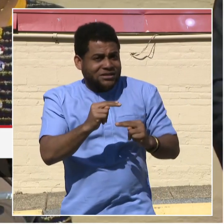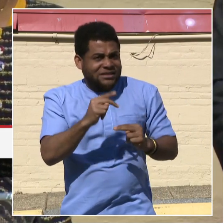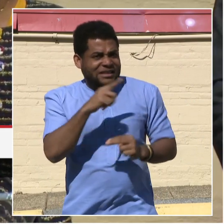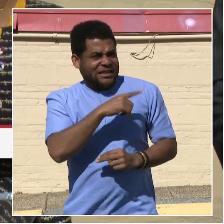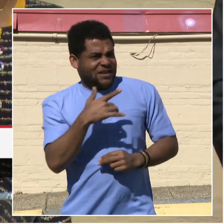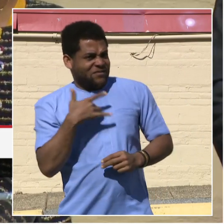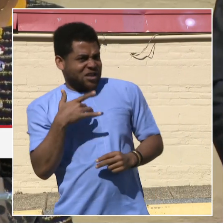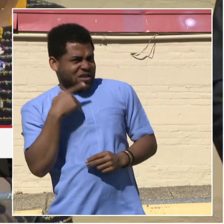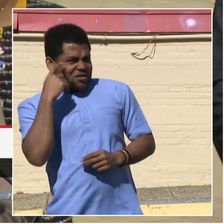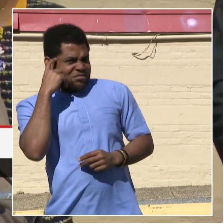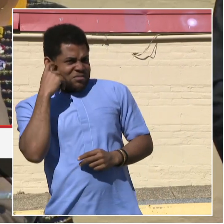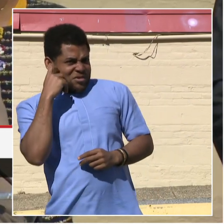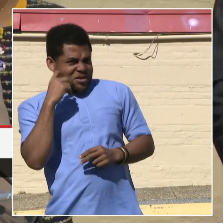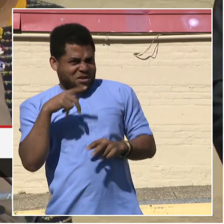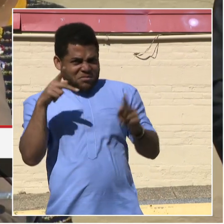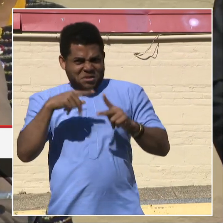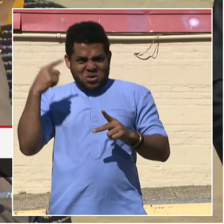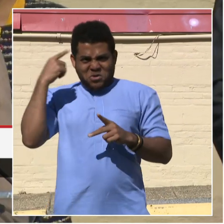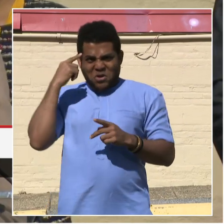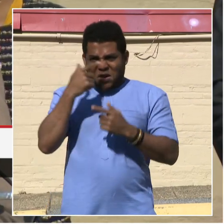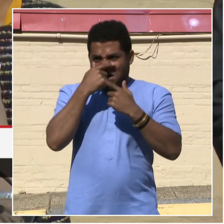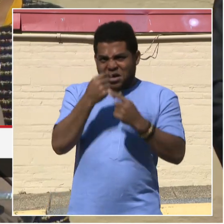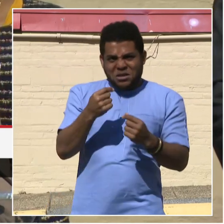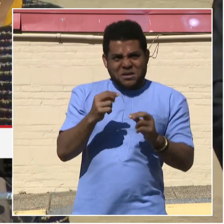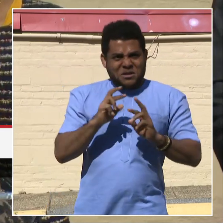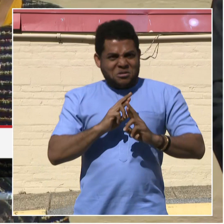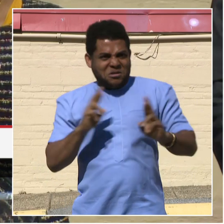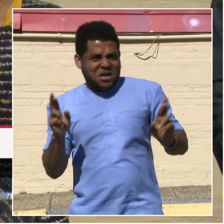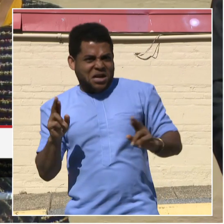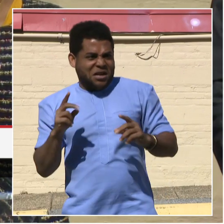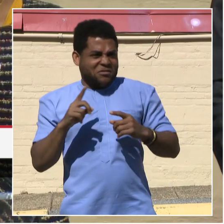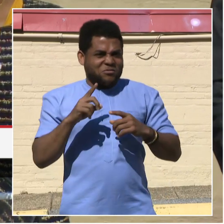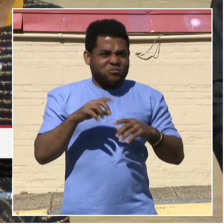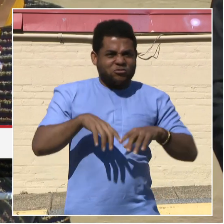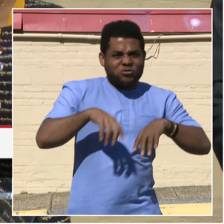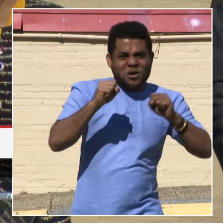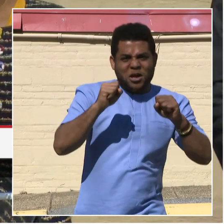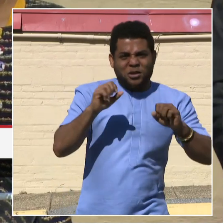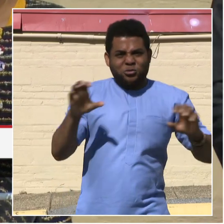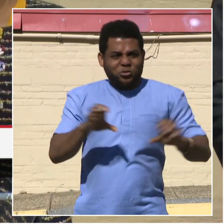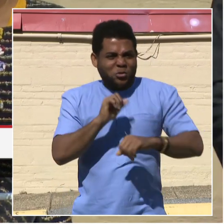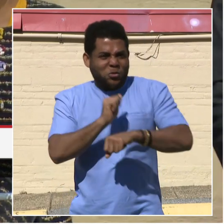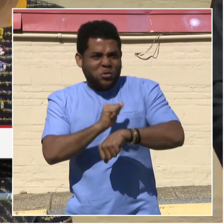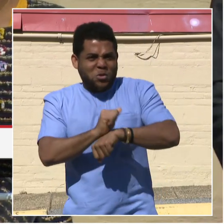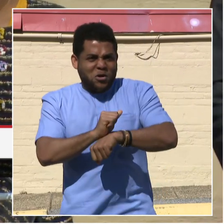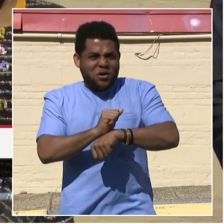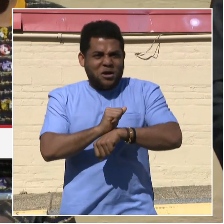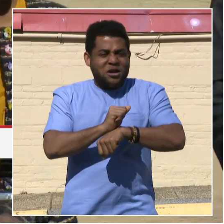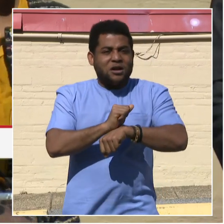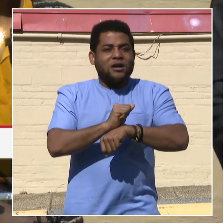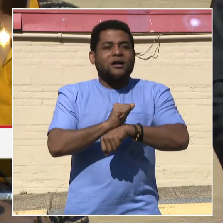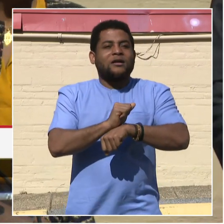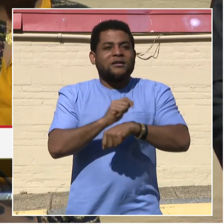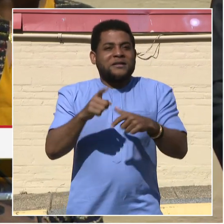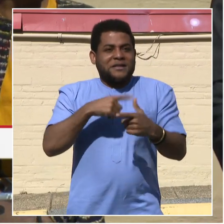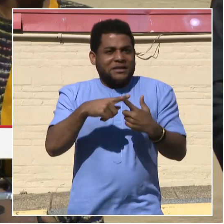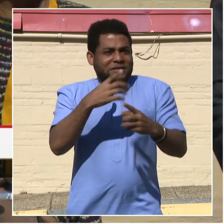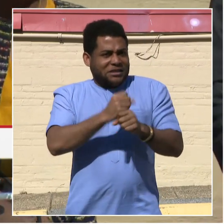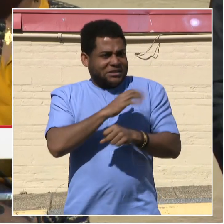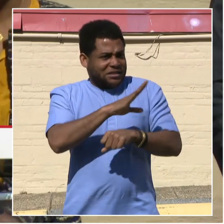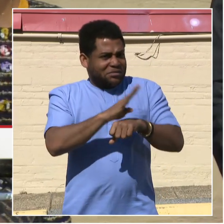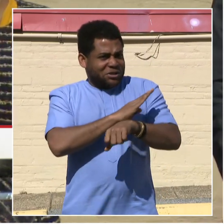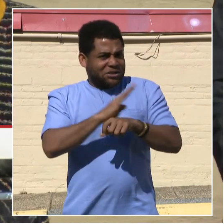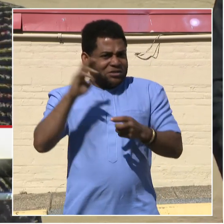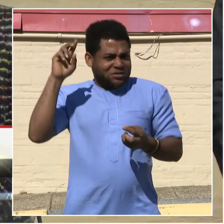people would be interested, be ready, take us up on it, do the hard work, and get to the closing date. They